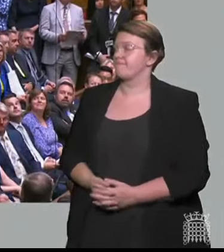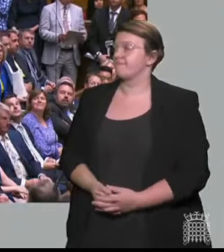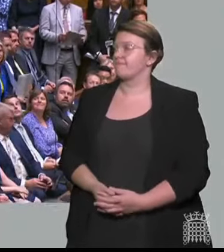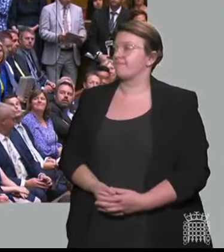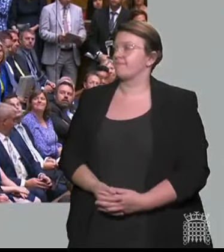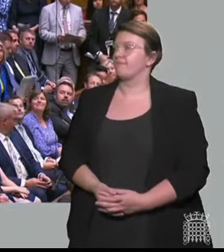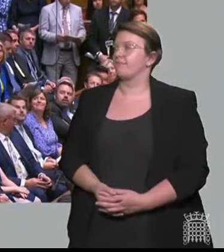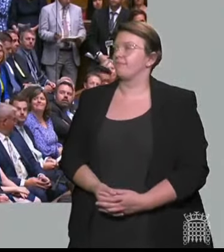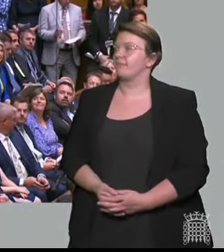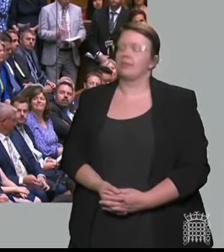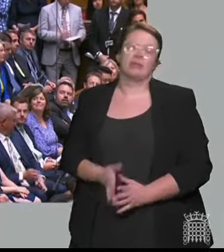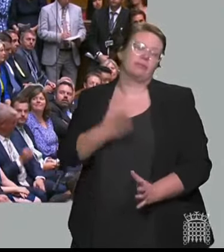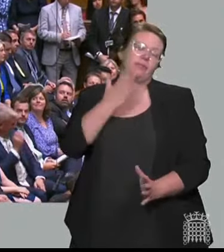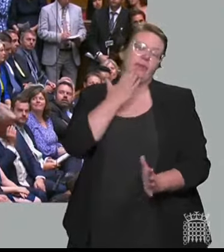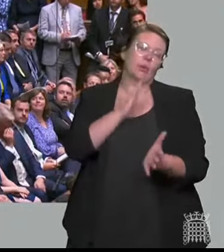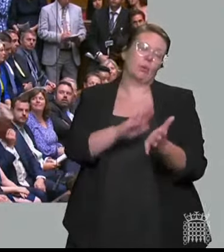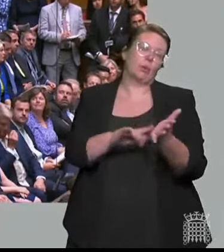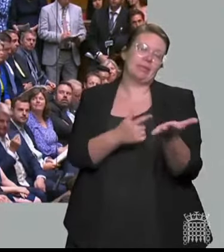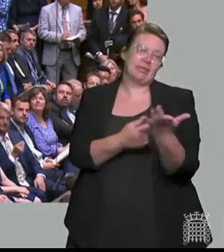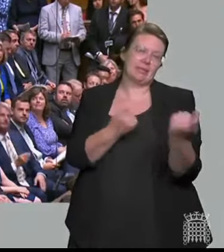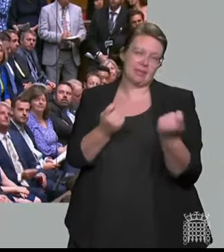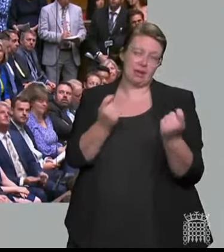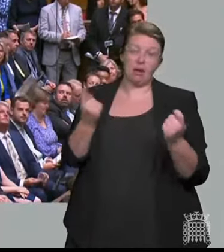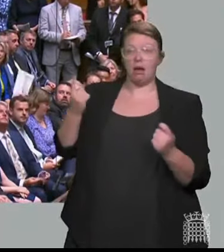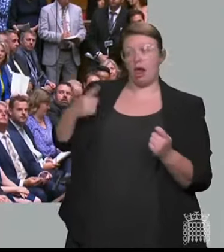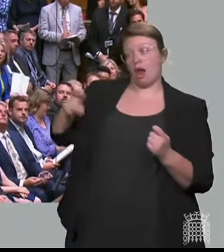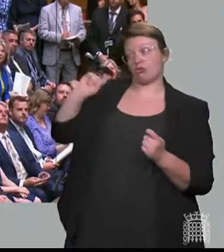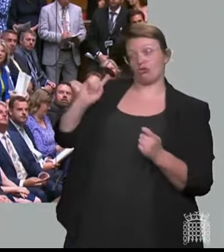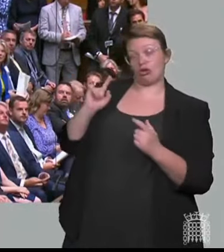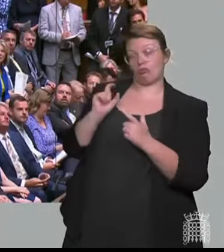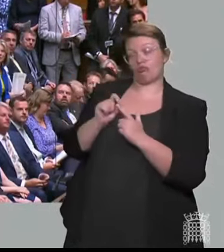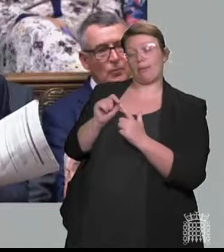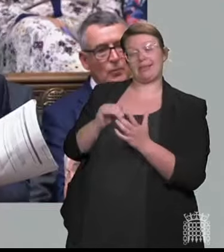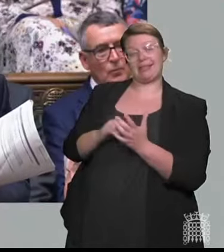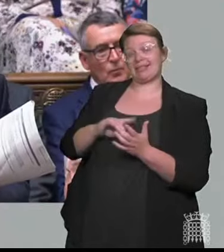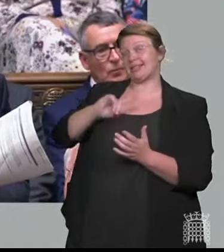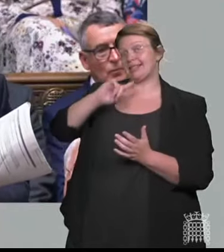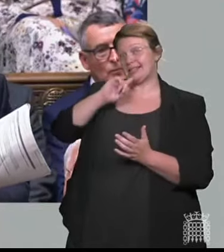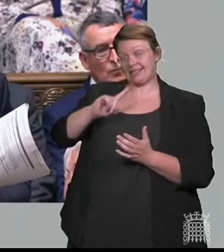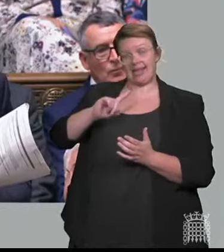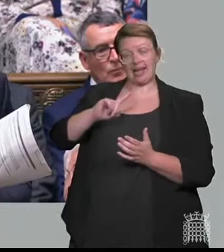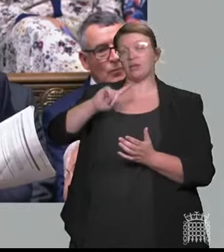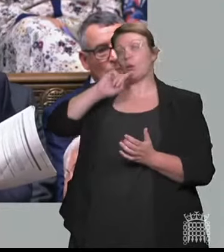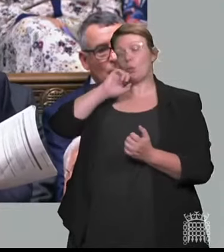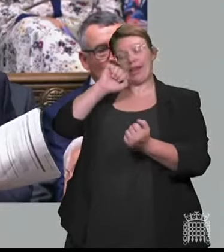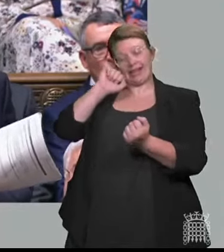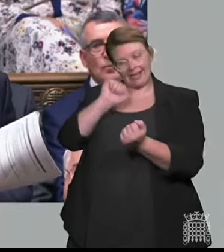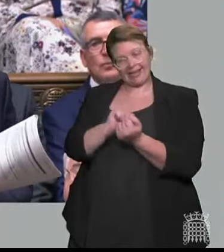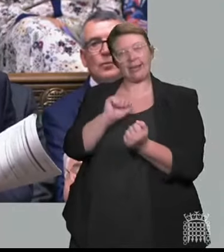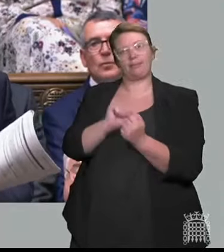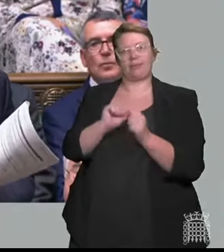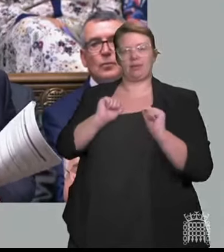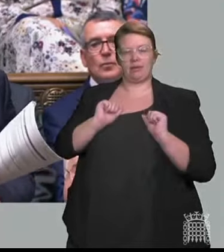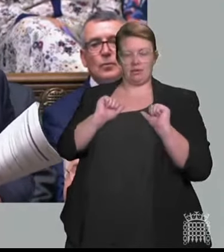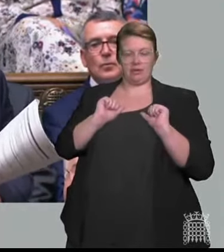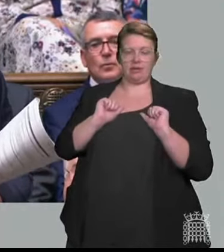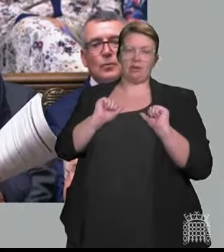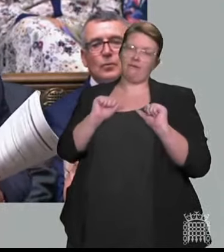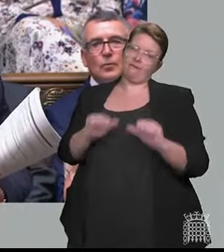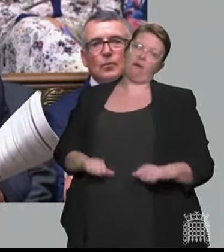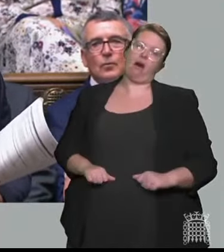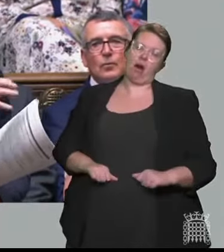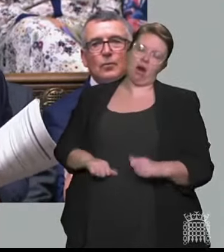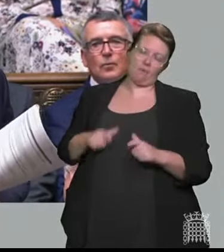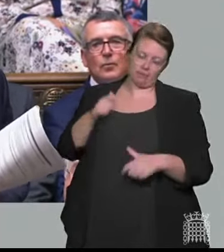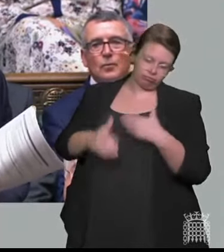was delighted when the Prime Minister last year said that on his watch we would not lose swathes of farmland to solar applications,